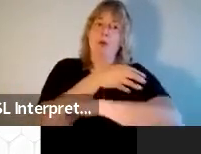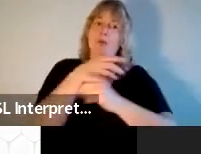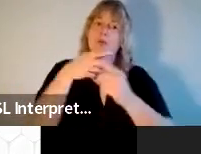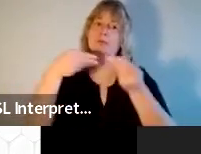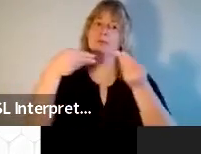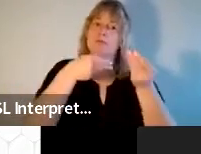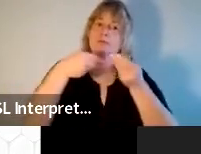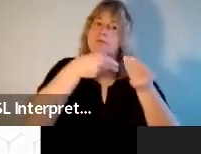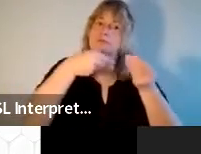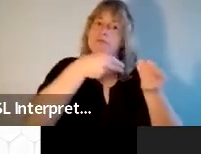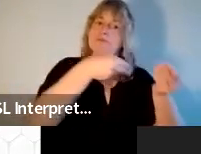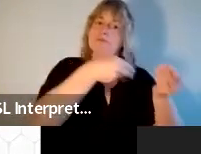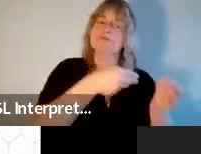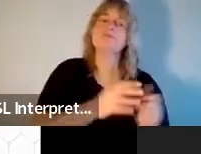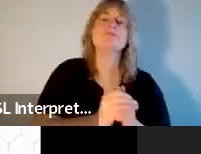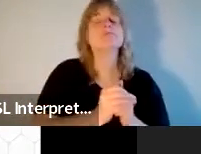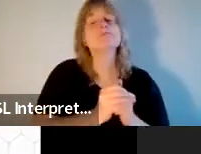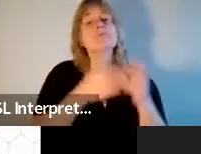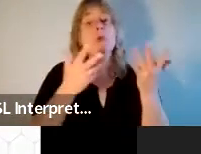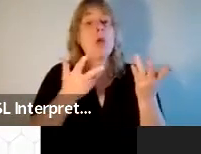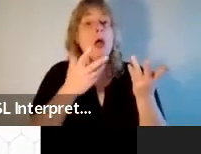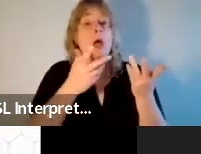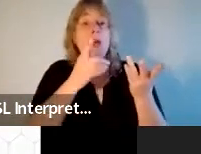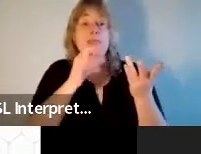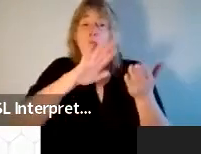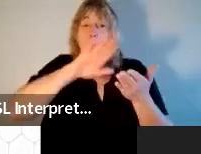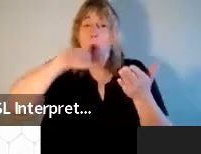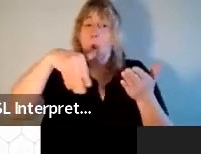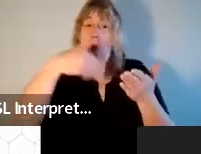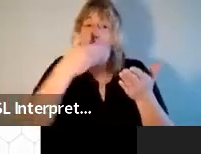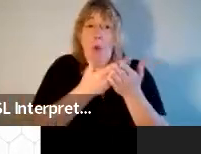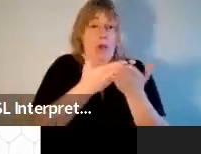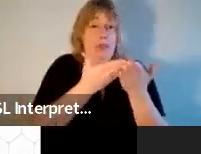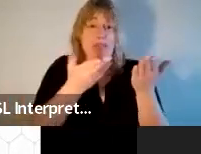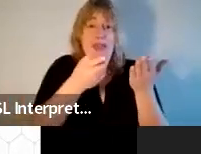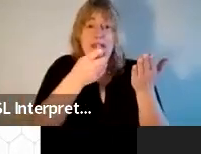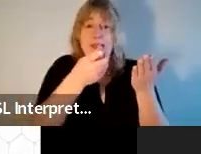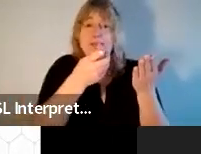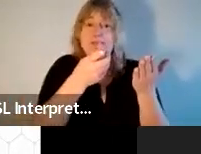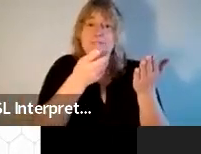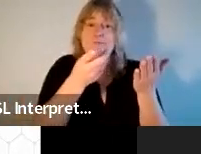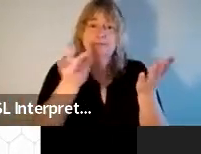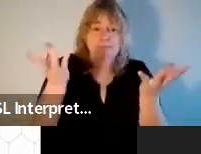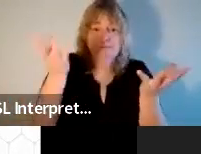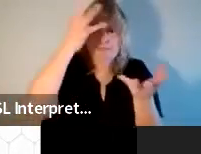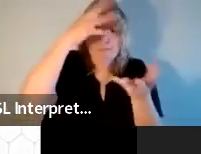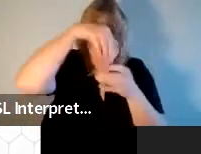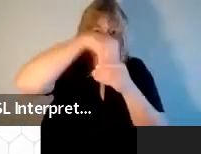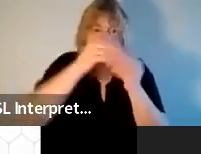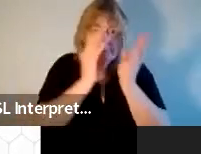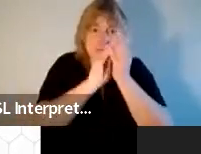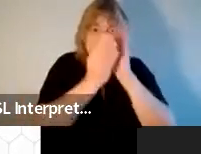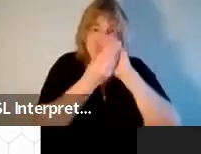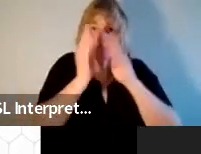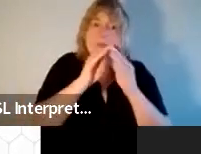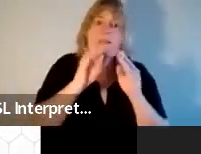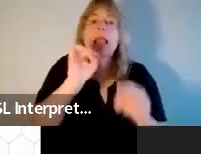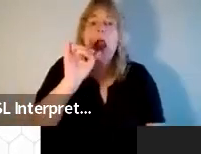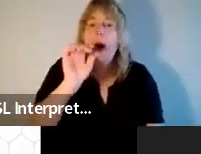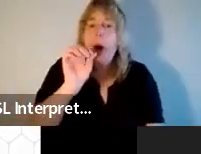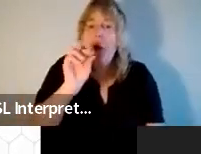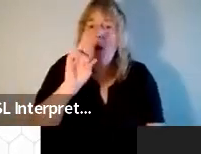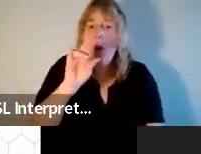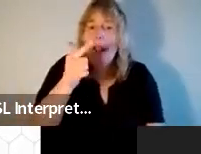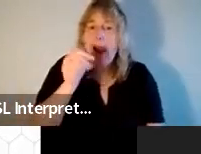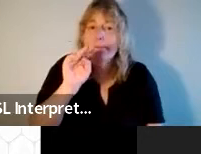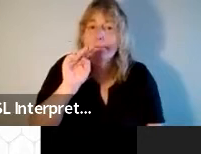Well, this whole behemoth is folded up like an origami, and stuck into the nose cone